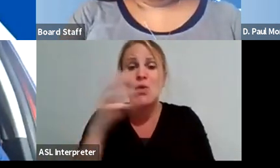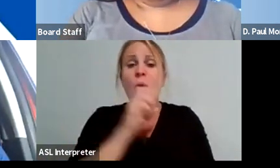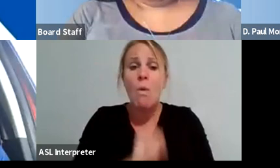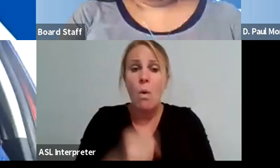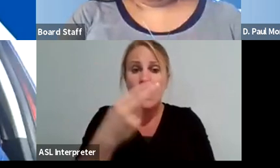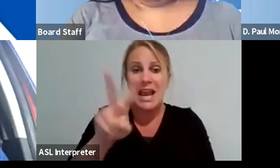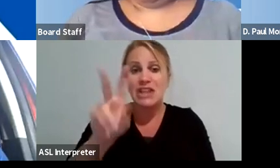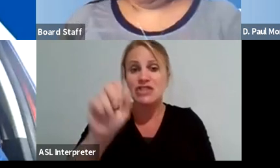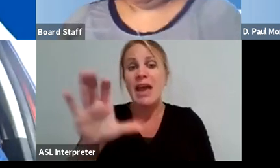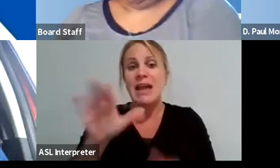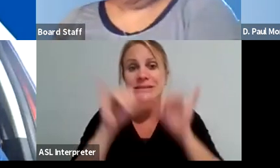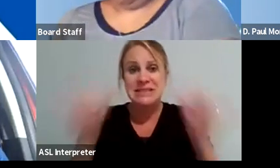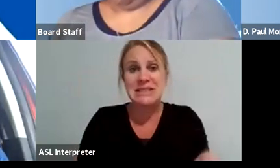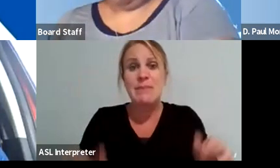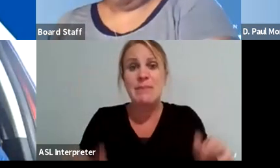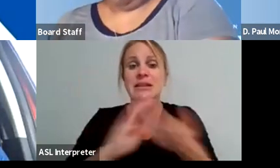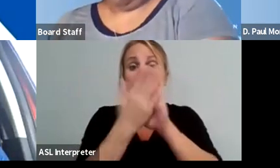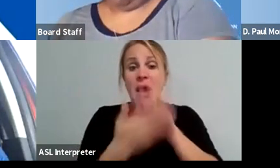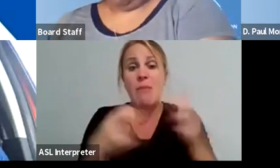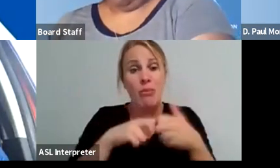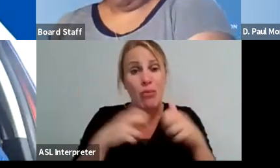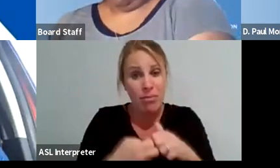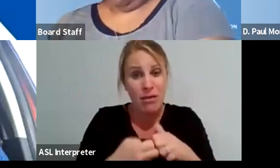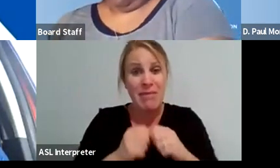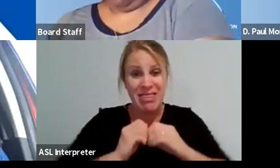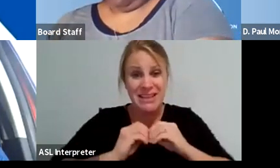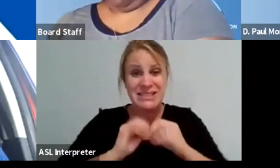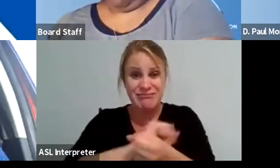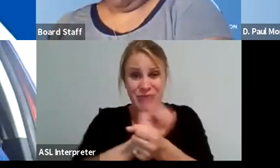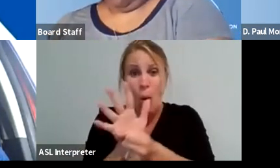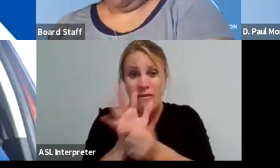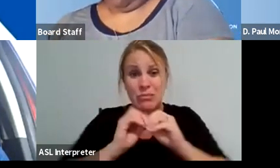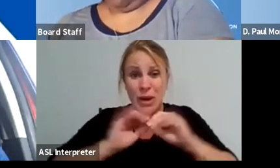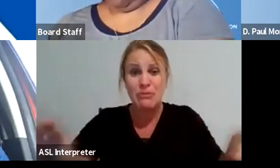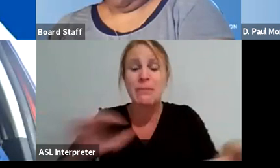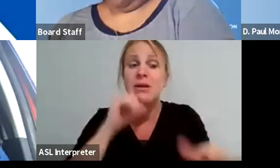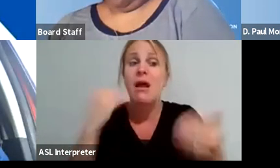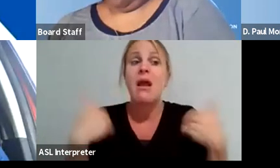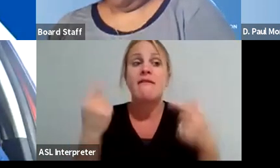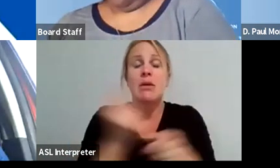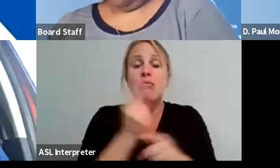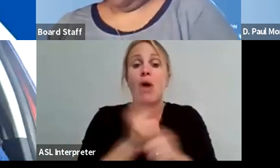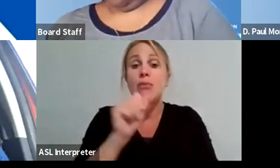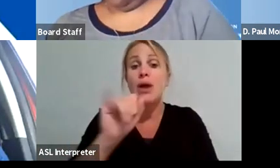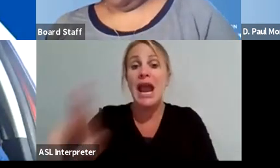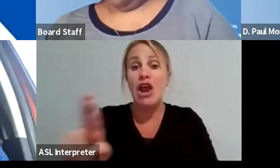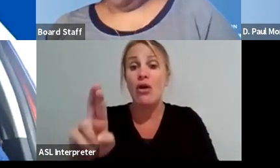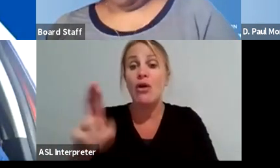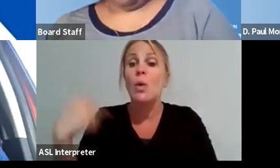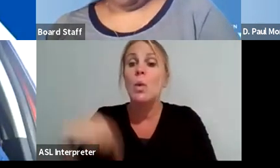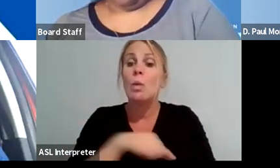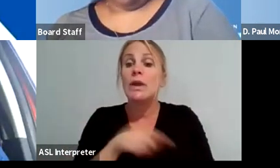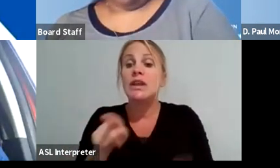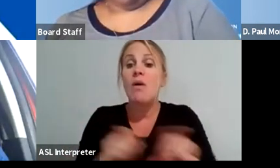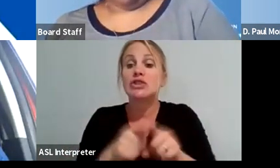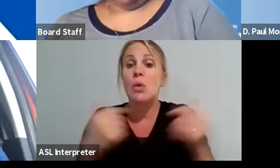become a problem in the pandemic, not being able to have proper air filtration. We also have